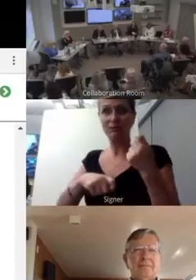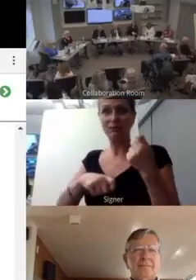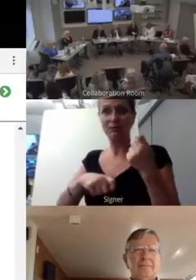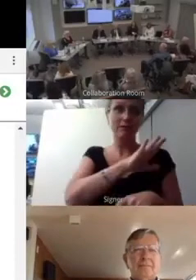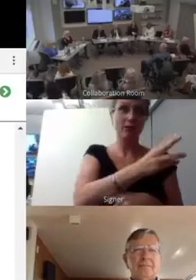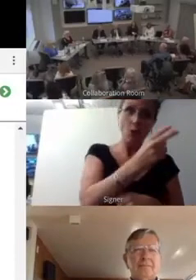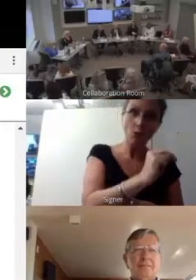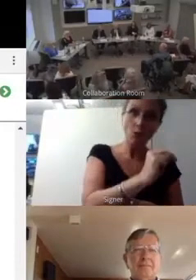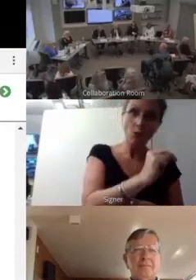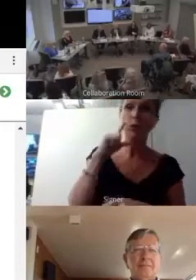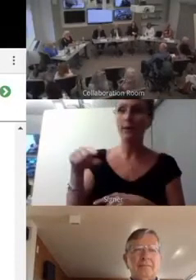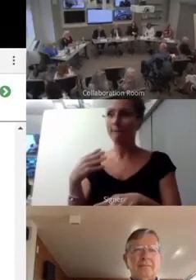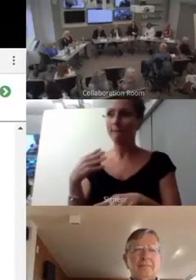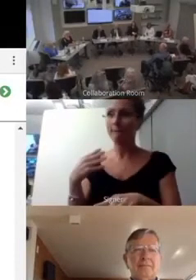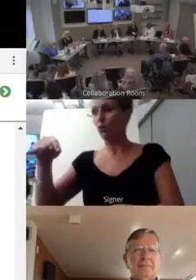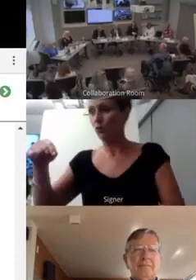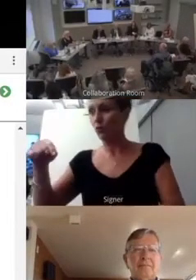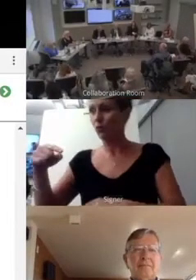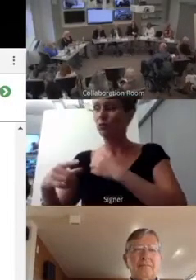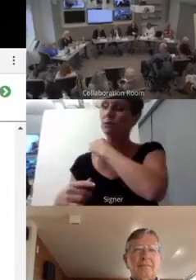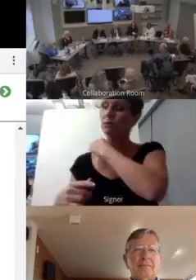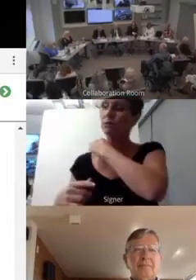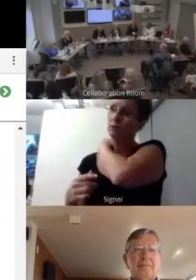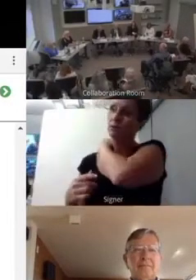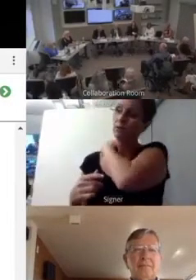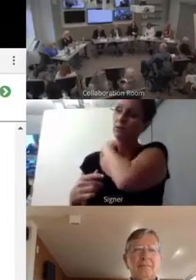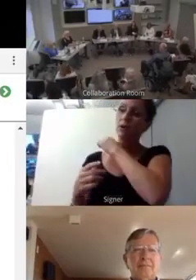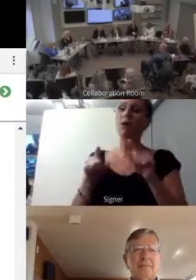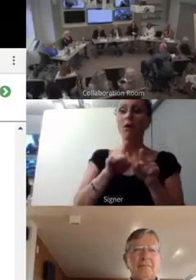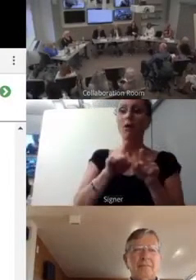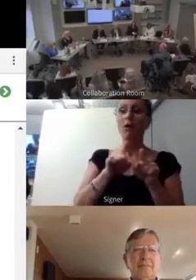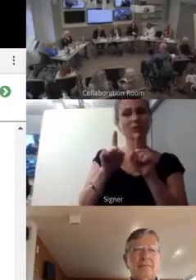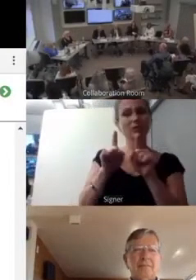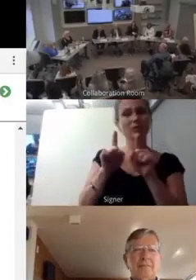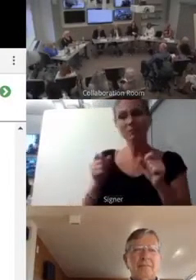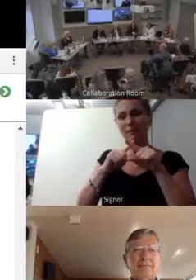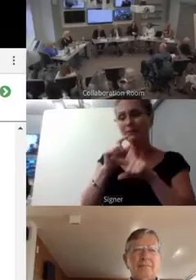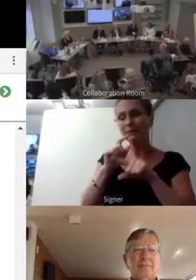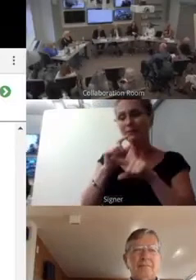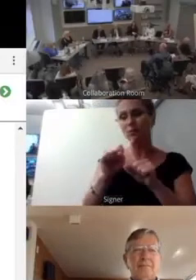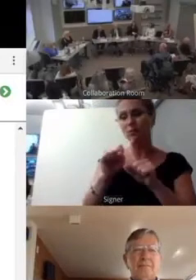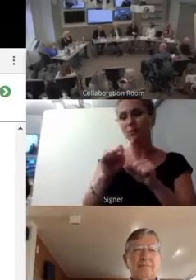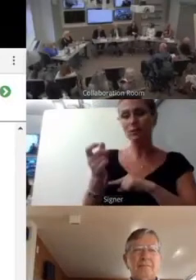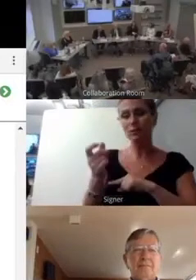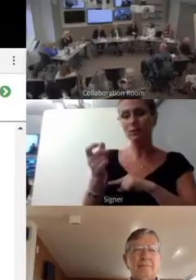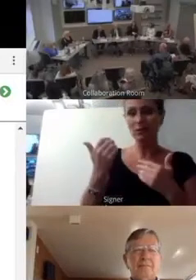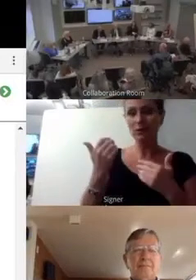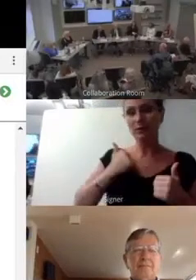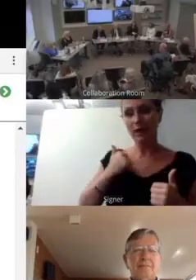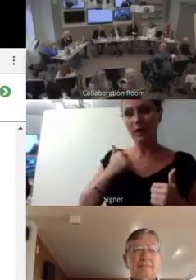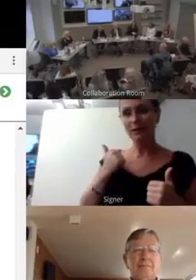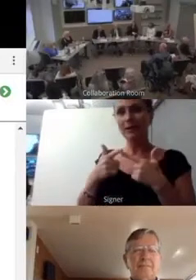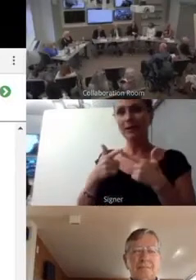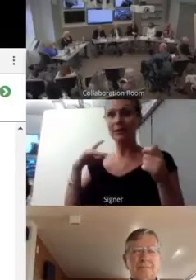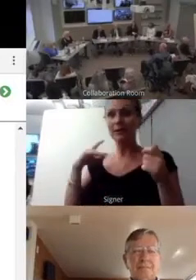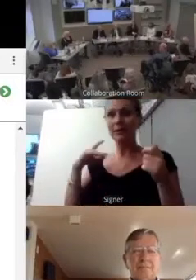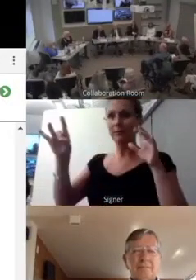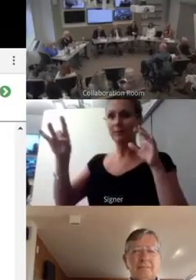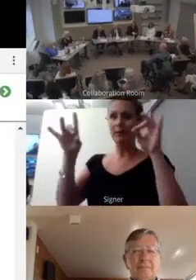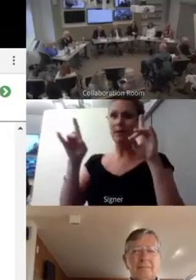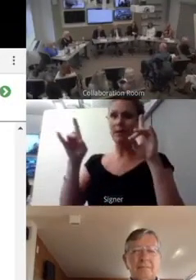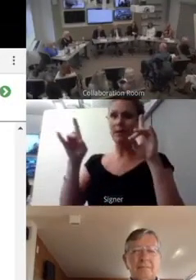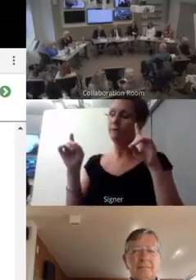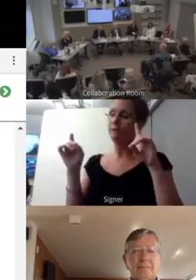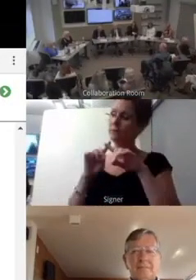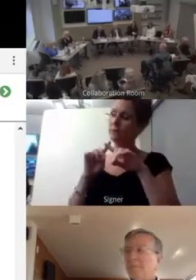of cases here in Canada, such as some of the ideas we could cherry pick from some of the municipal building